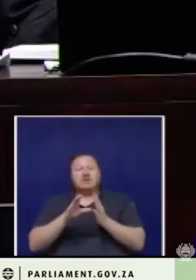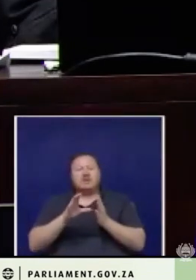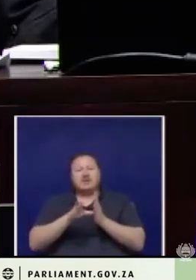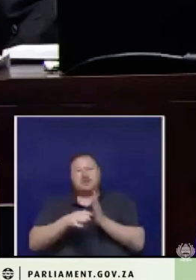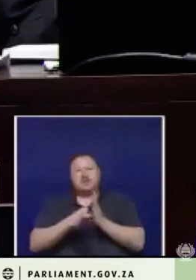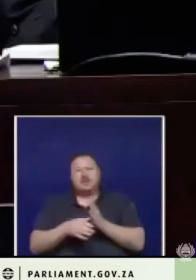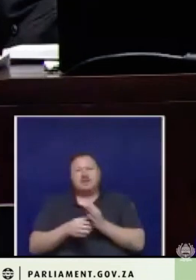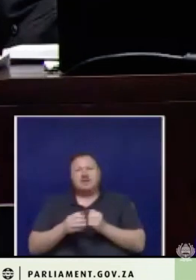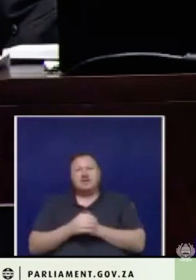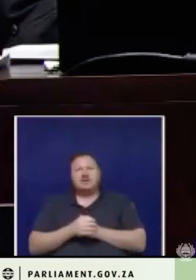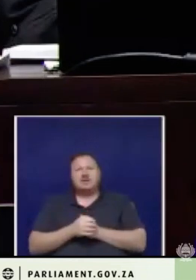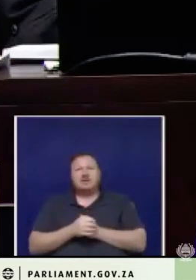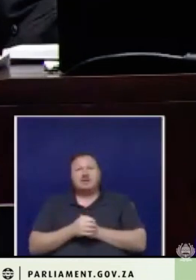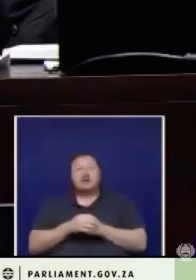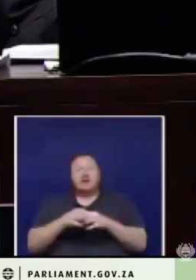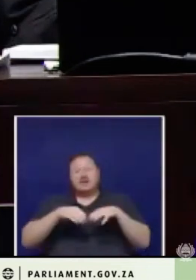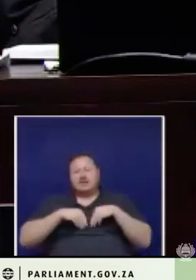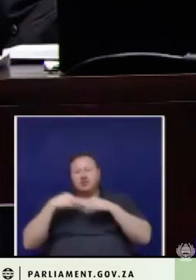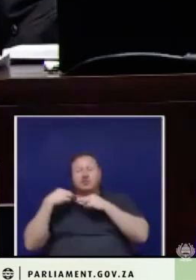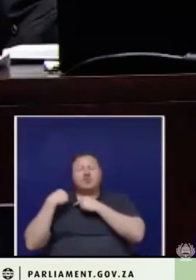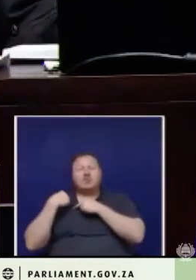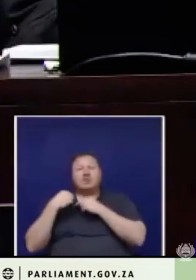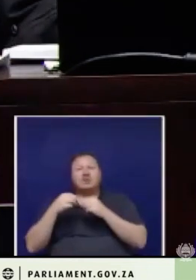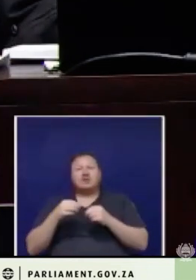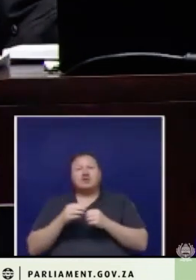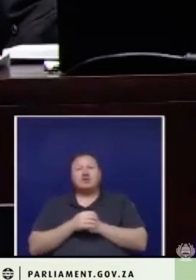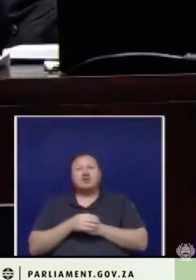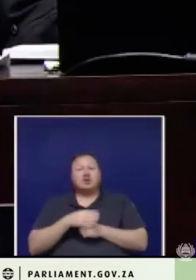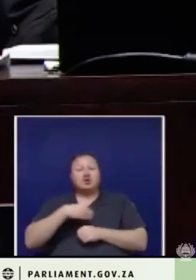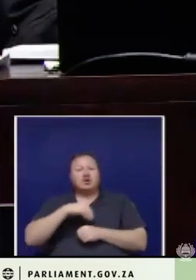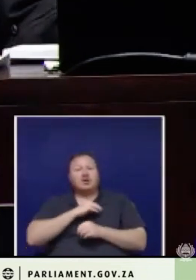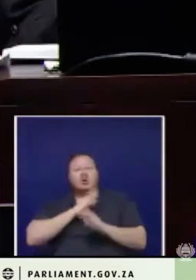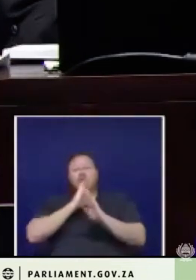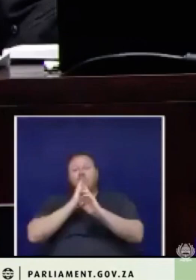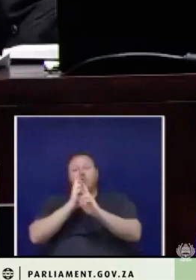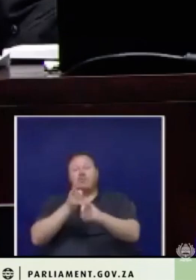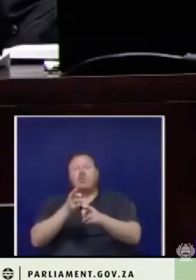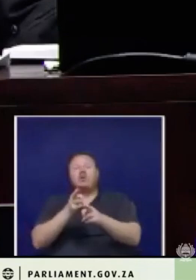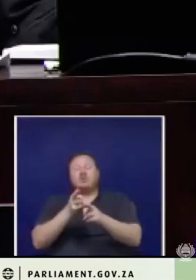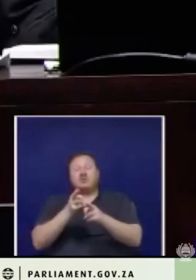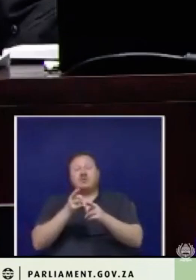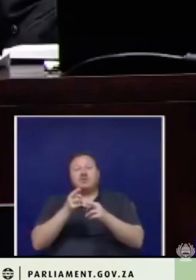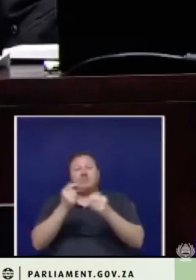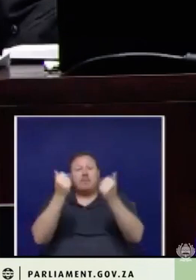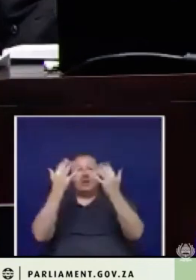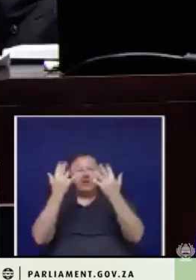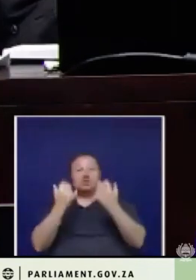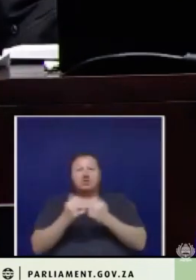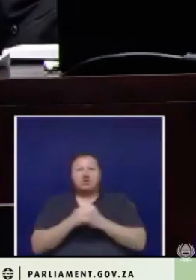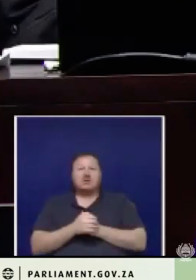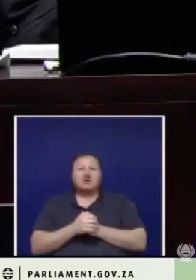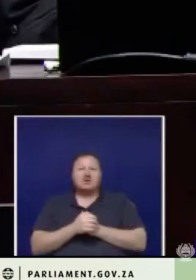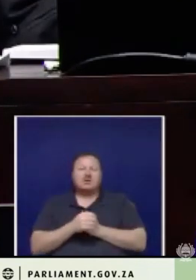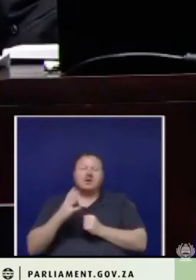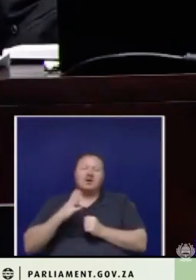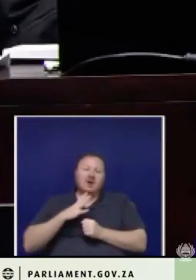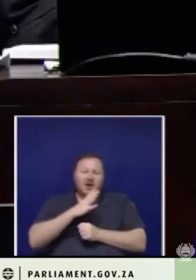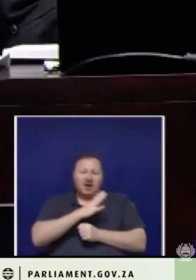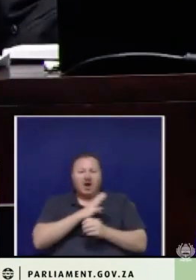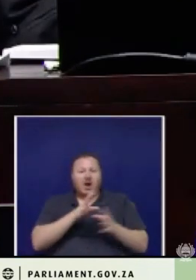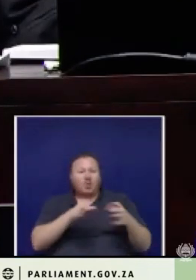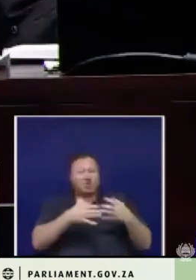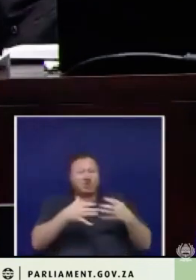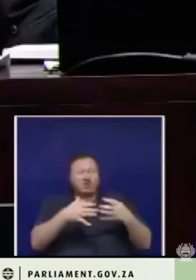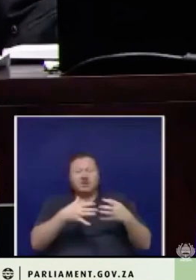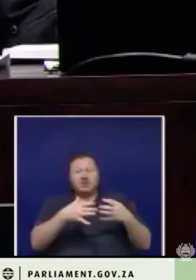and gender-responsive budgeting. The ACDP calls for the full operation of the Council by